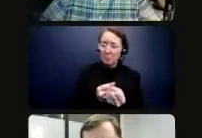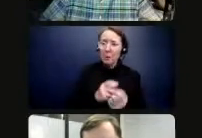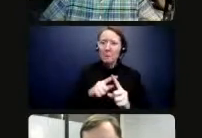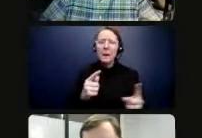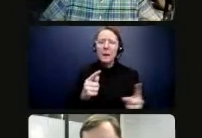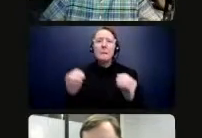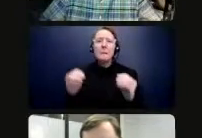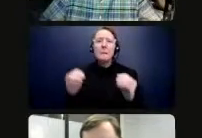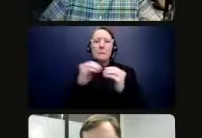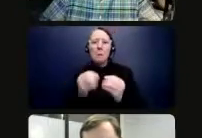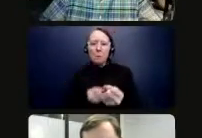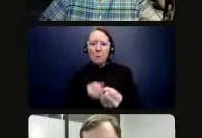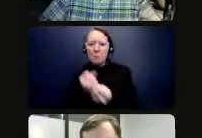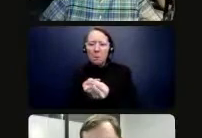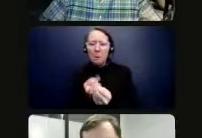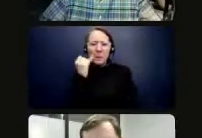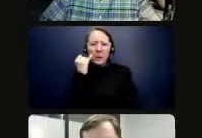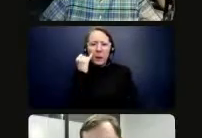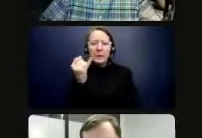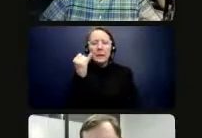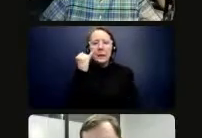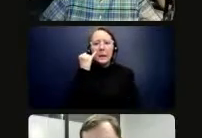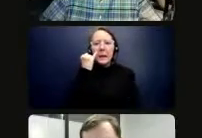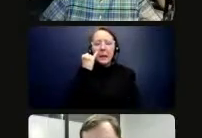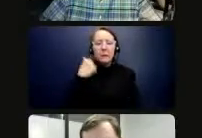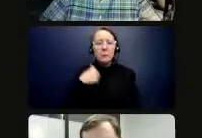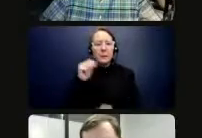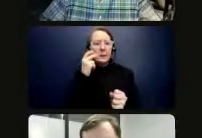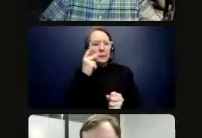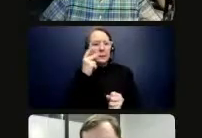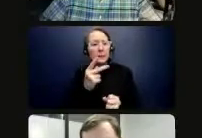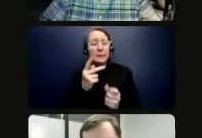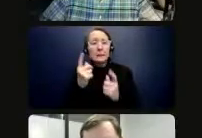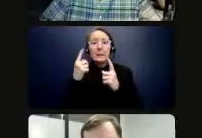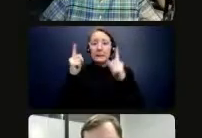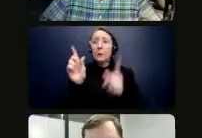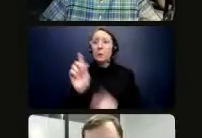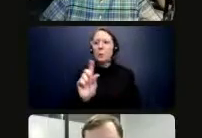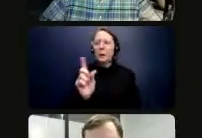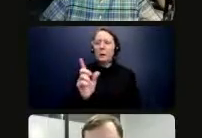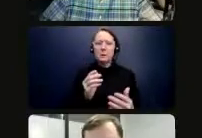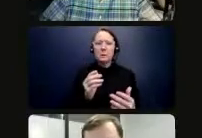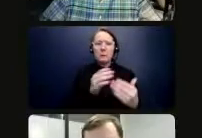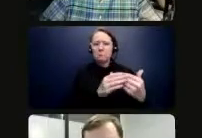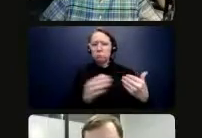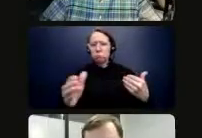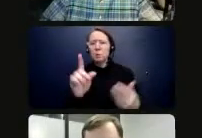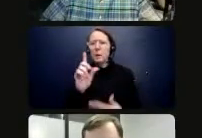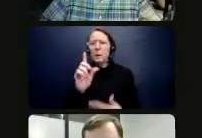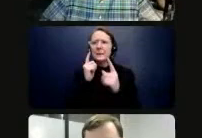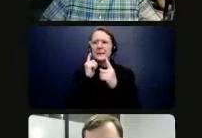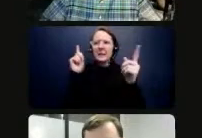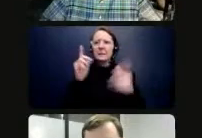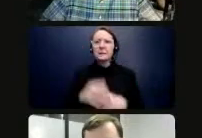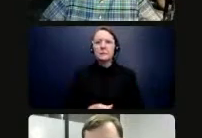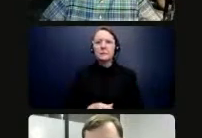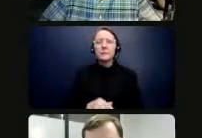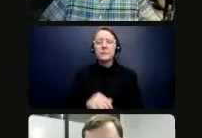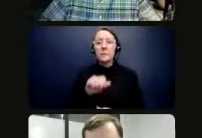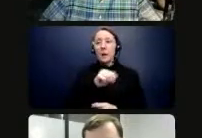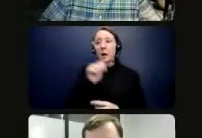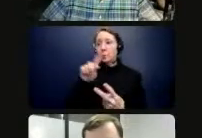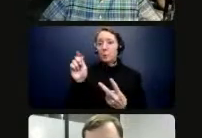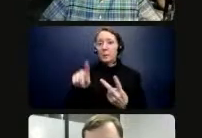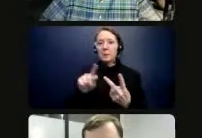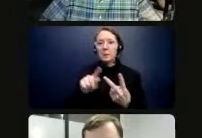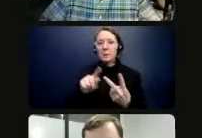favor of continuing it on if we see that we have had some success moving forward. The other question I have is